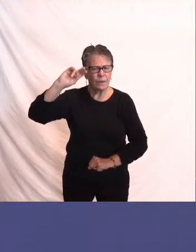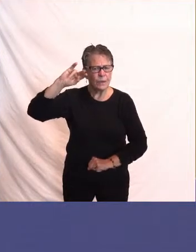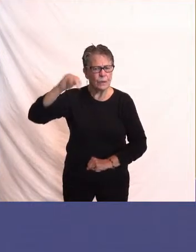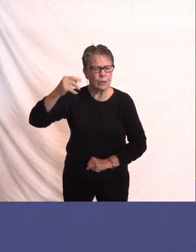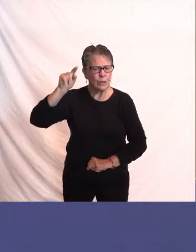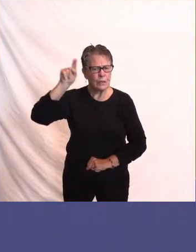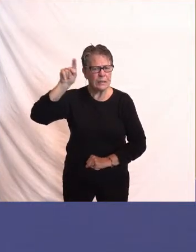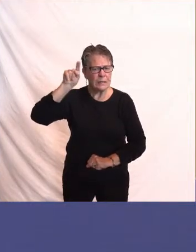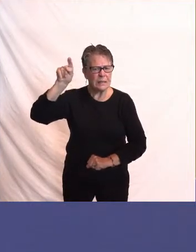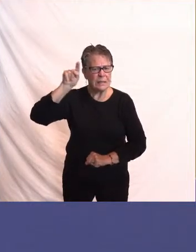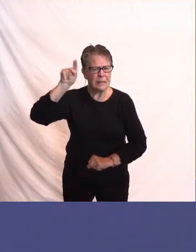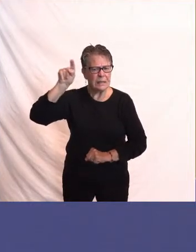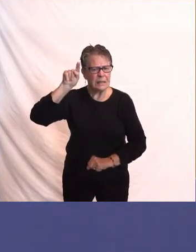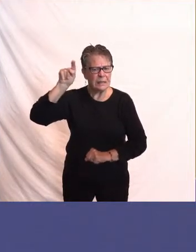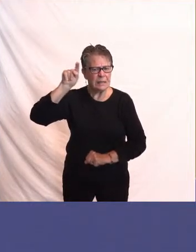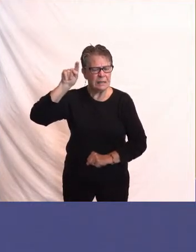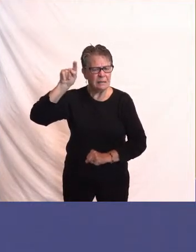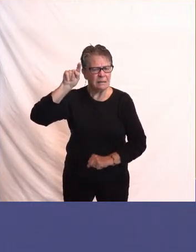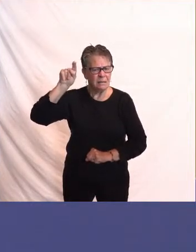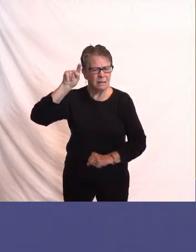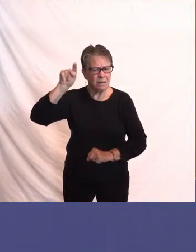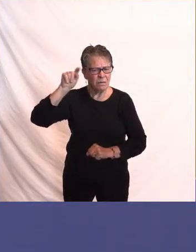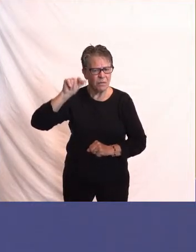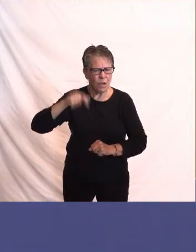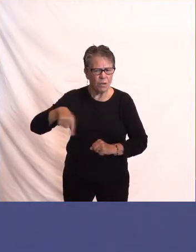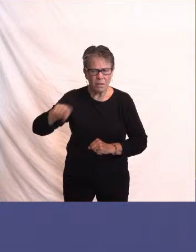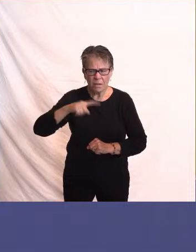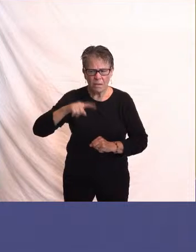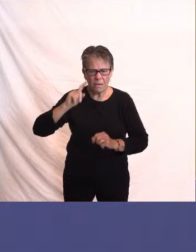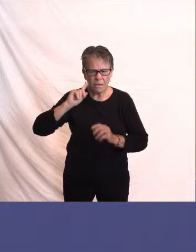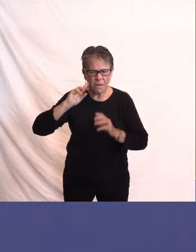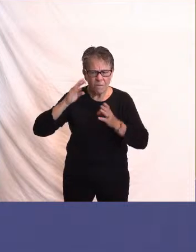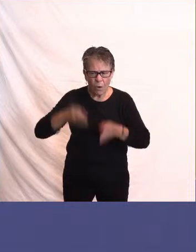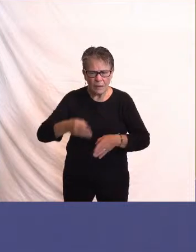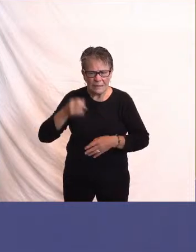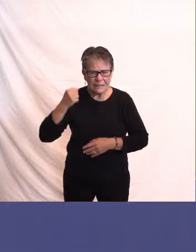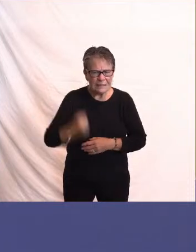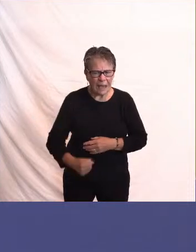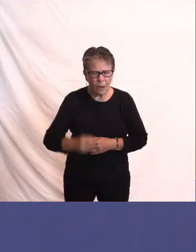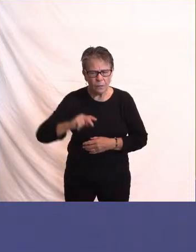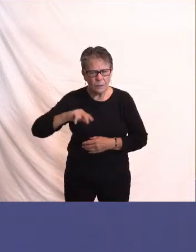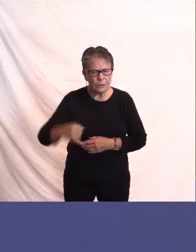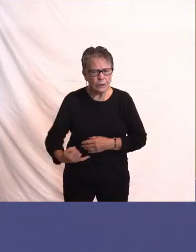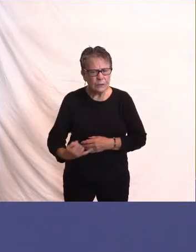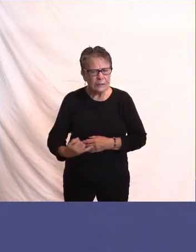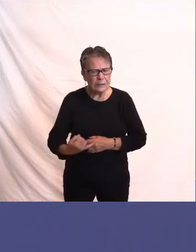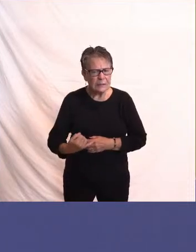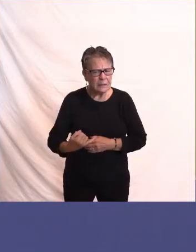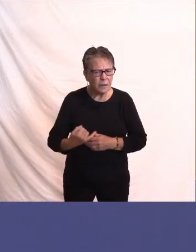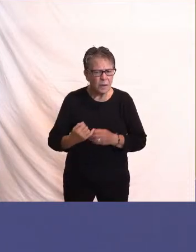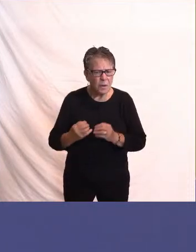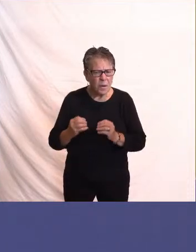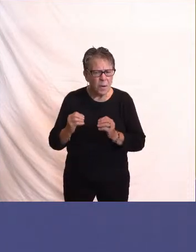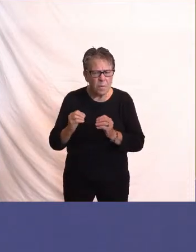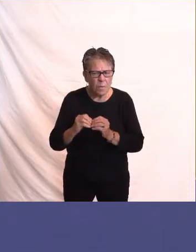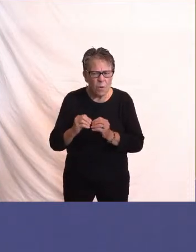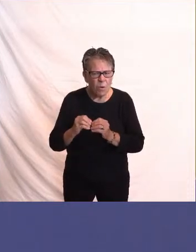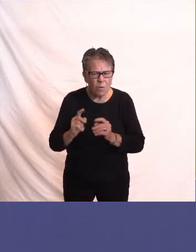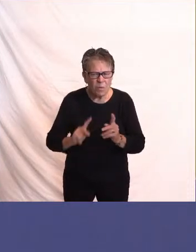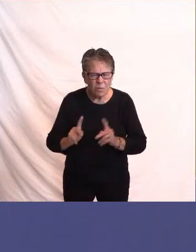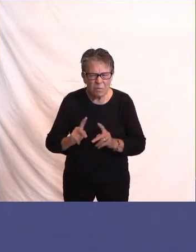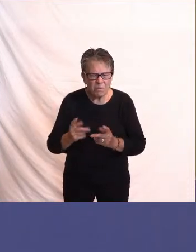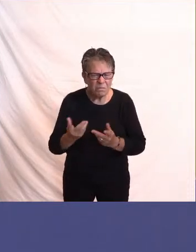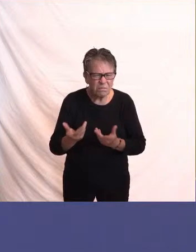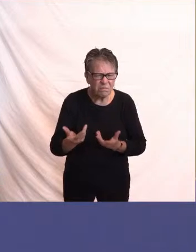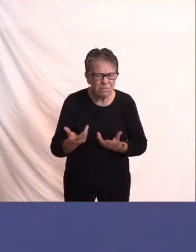specifically working to address, or are there any South Jersey specific programs that you've got going? Thanks. Thank you. I don't think